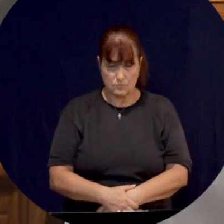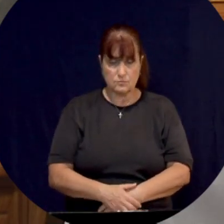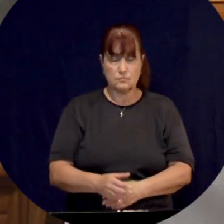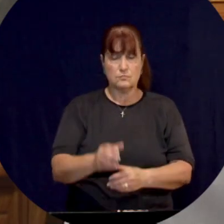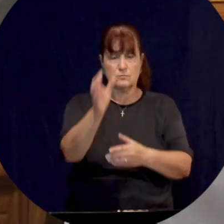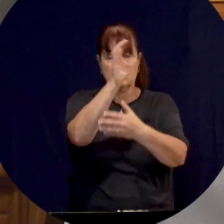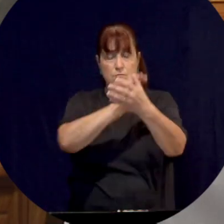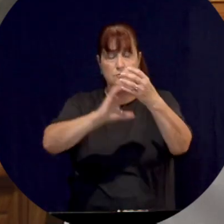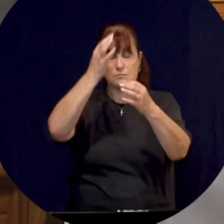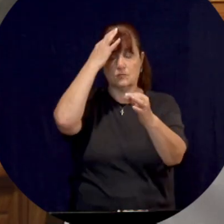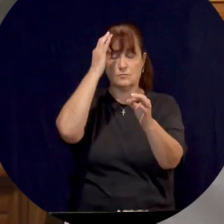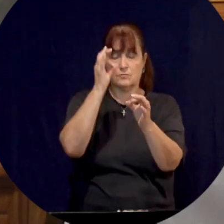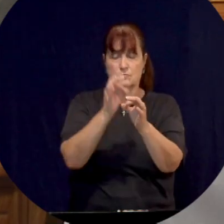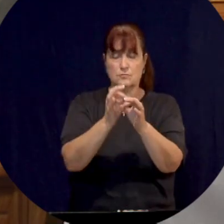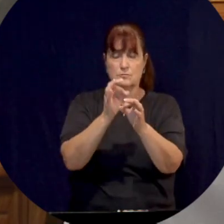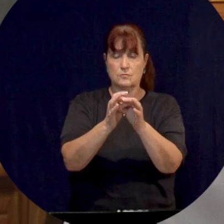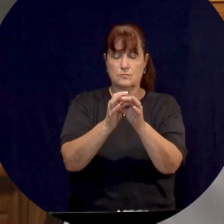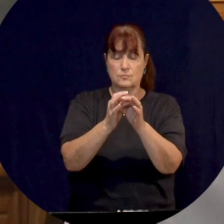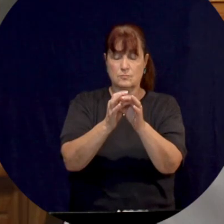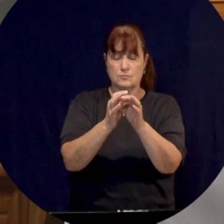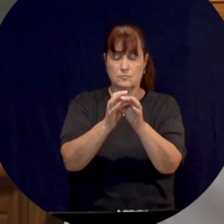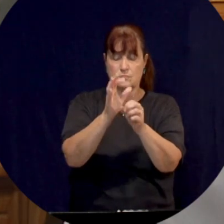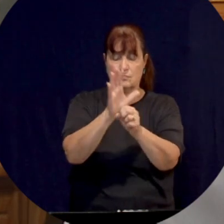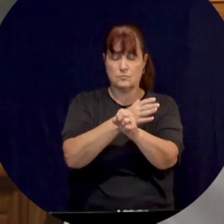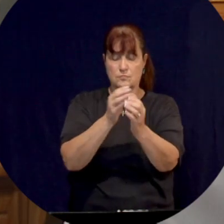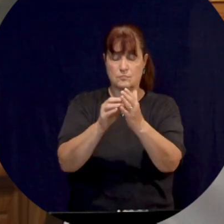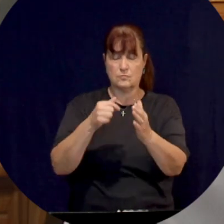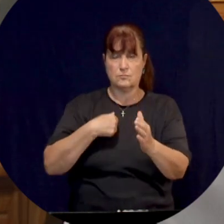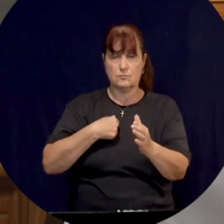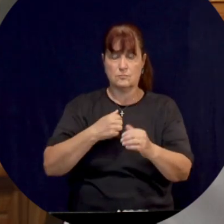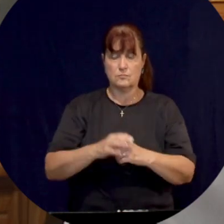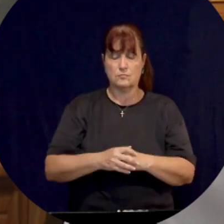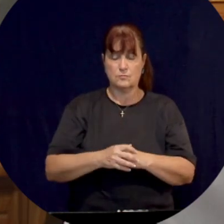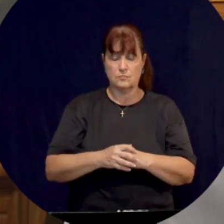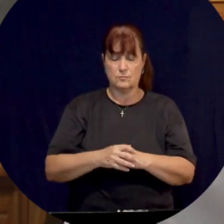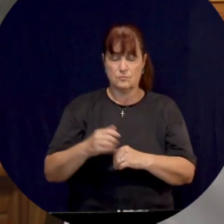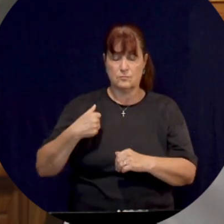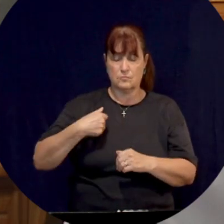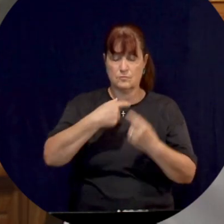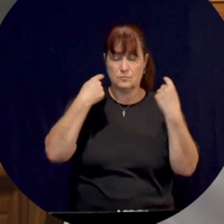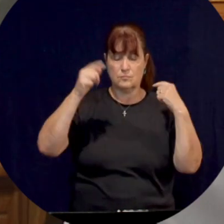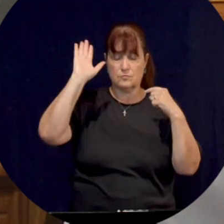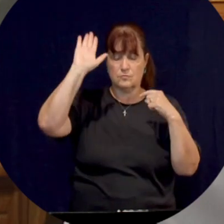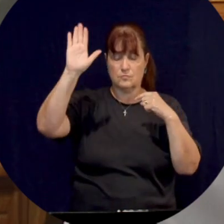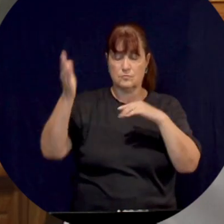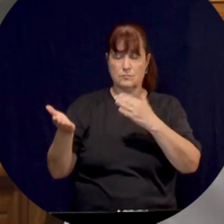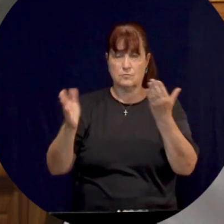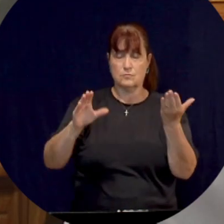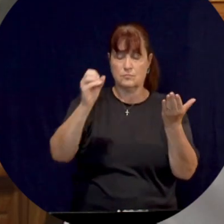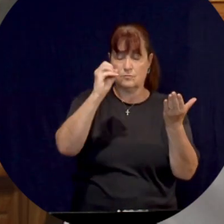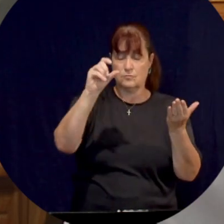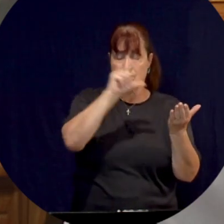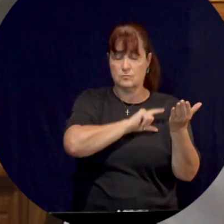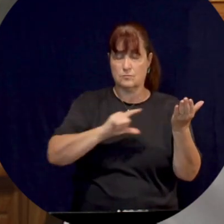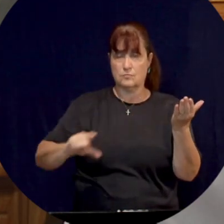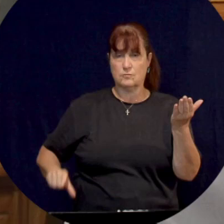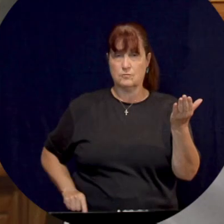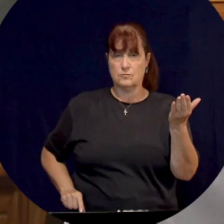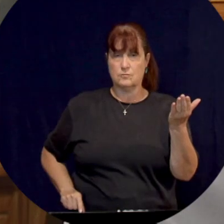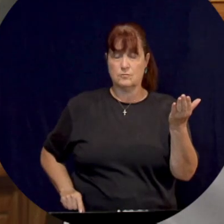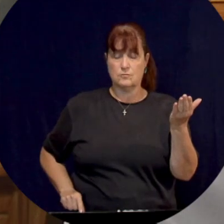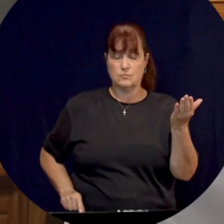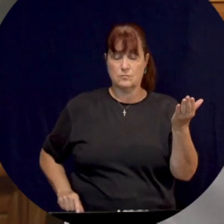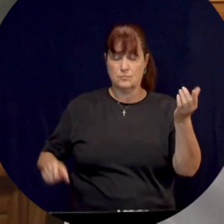The mystery of faith. We proclaim your death, O